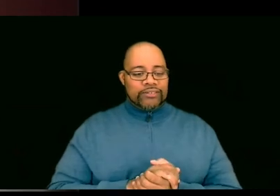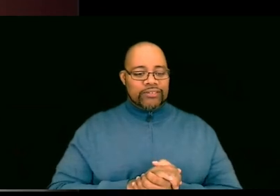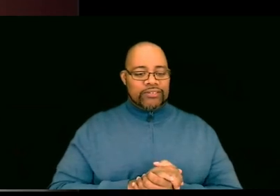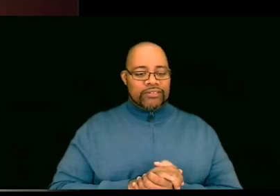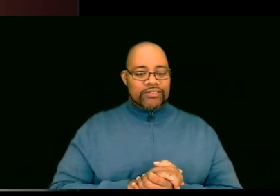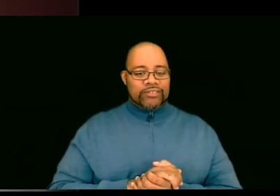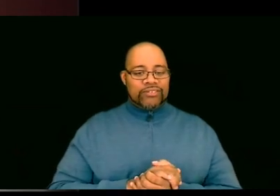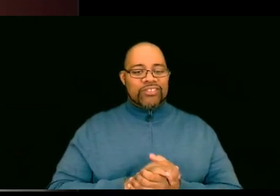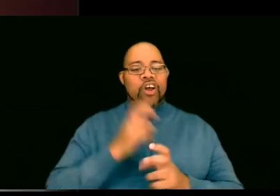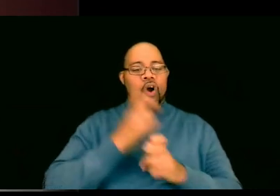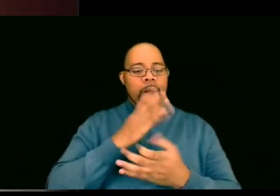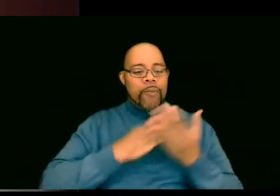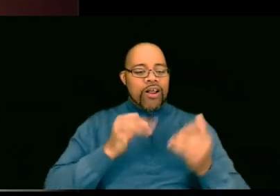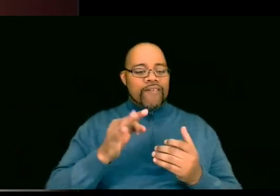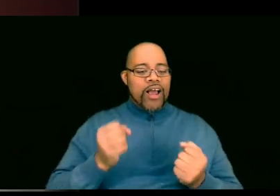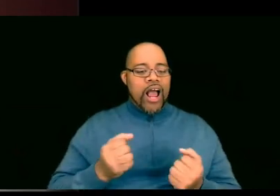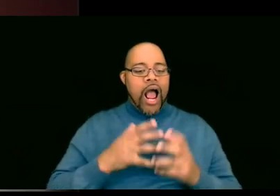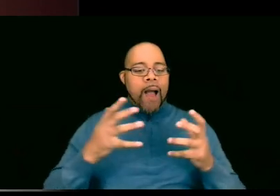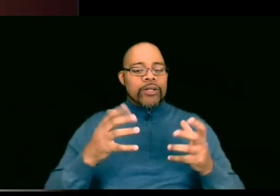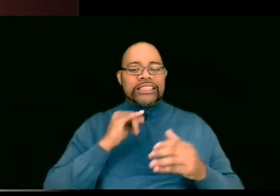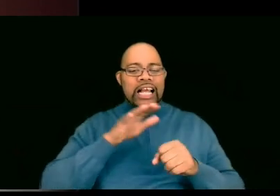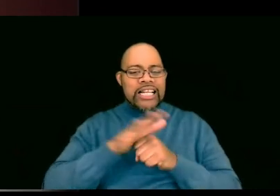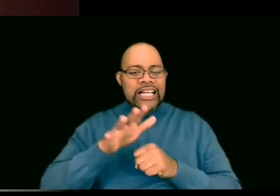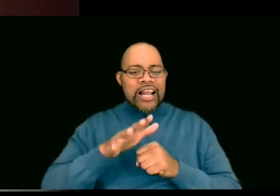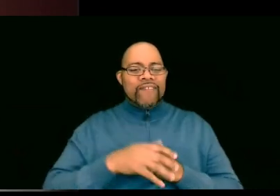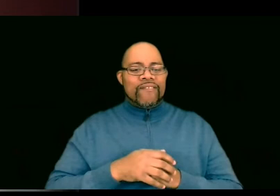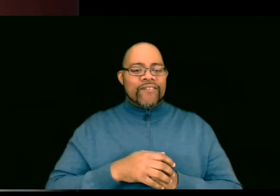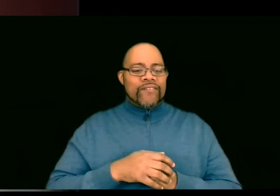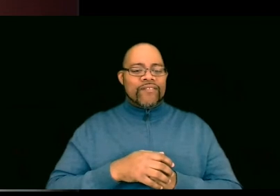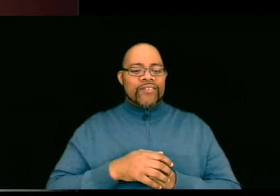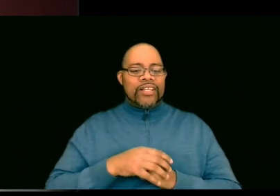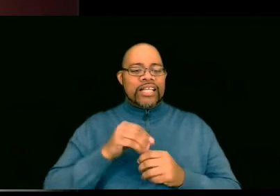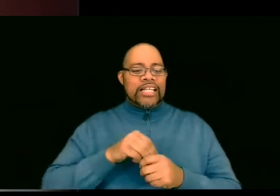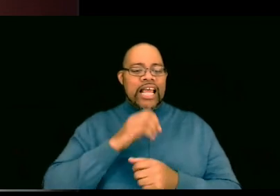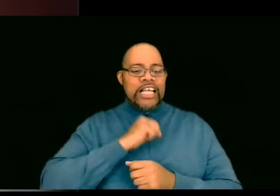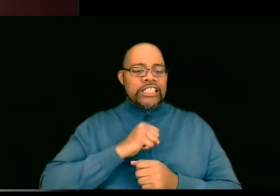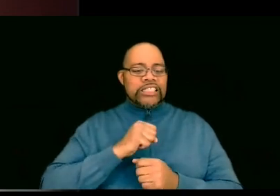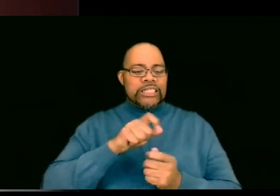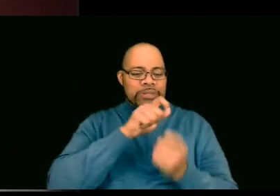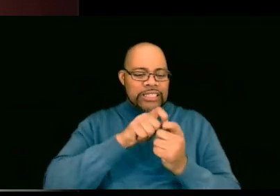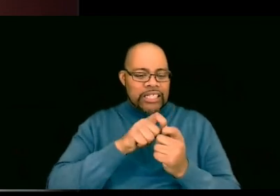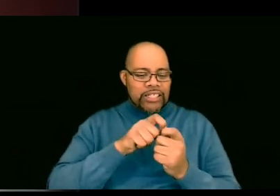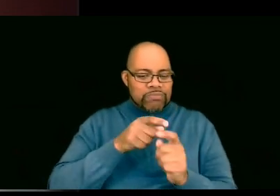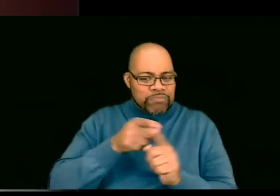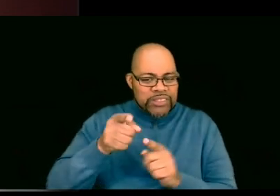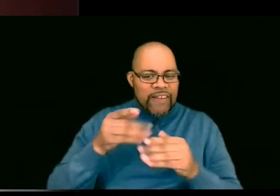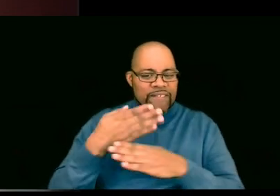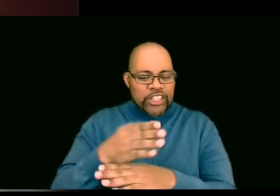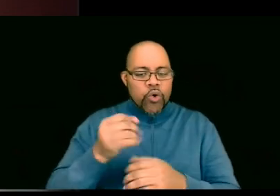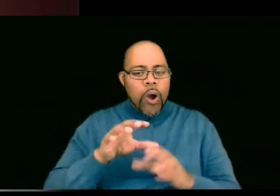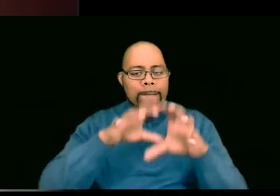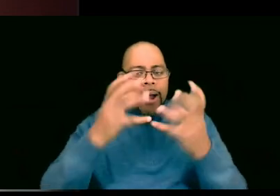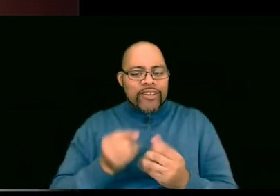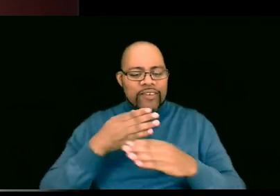the hard part of how much is enough in aging a particular species of fish